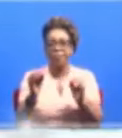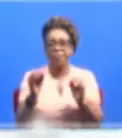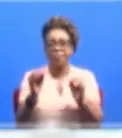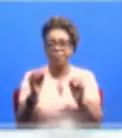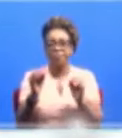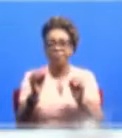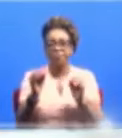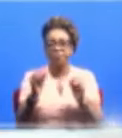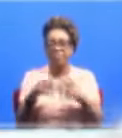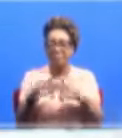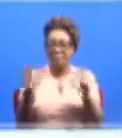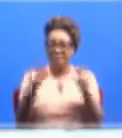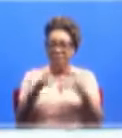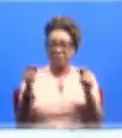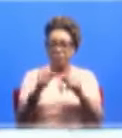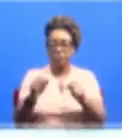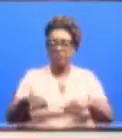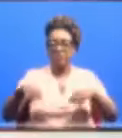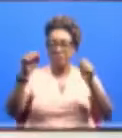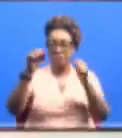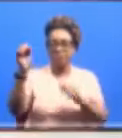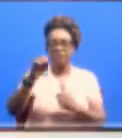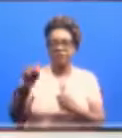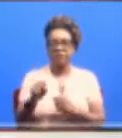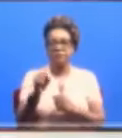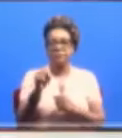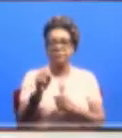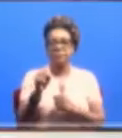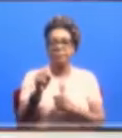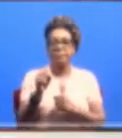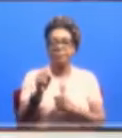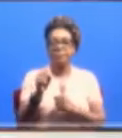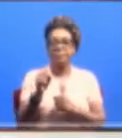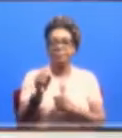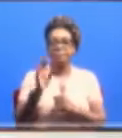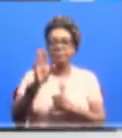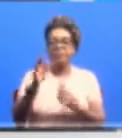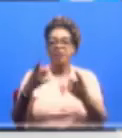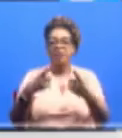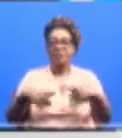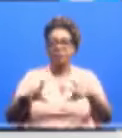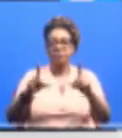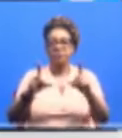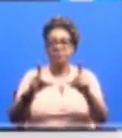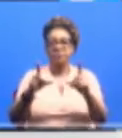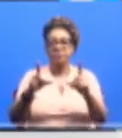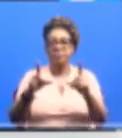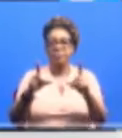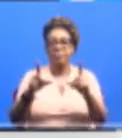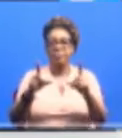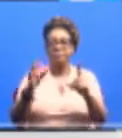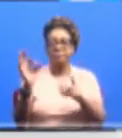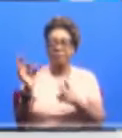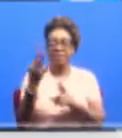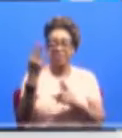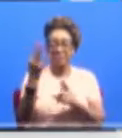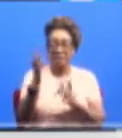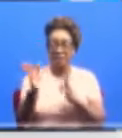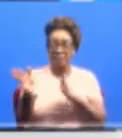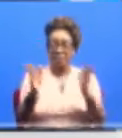My message to the head of state would be that he allows the three arms of government